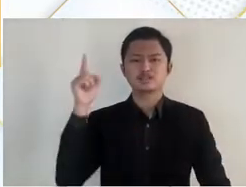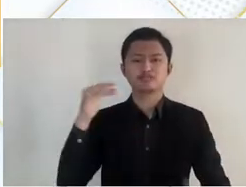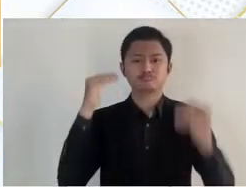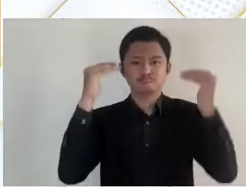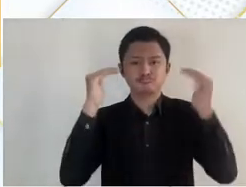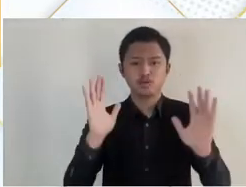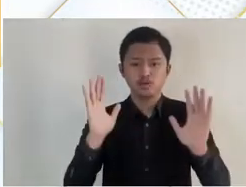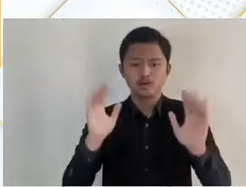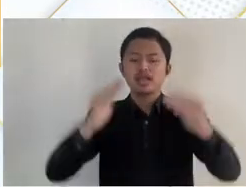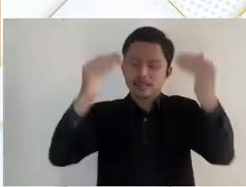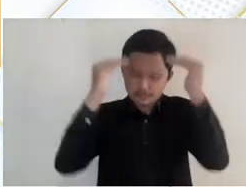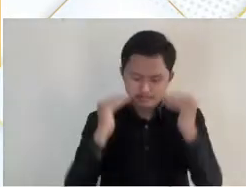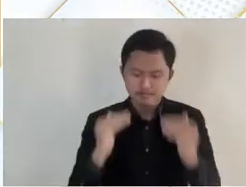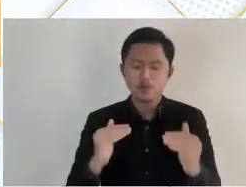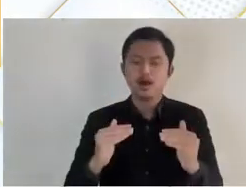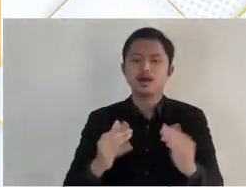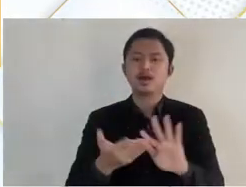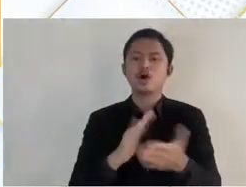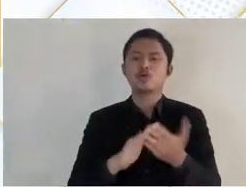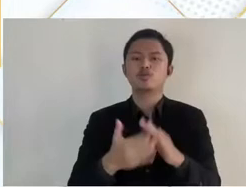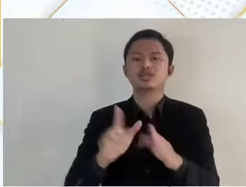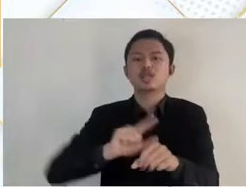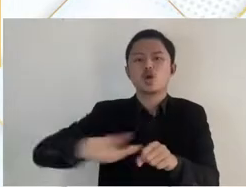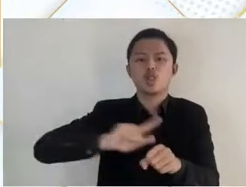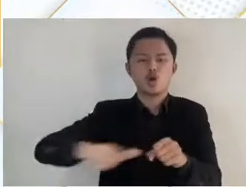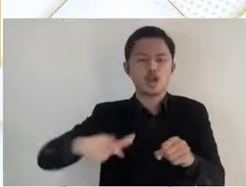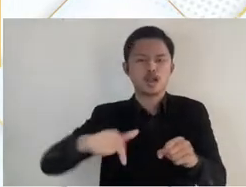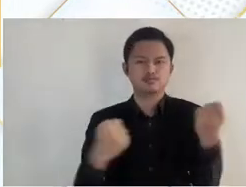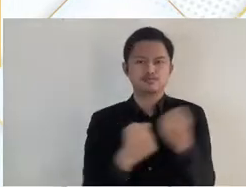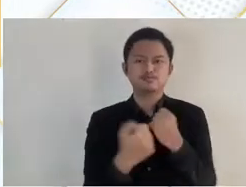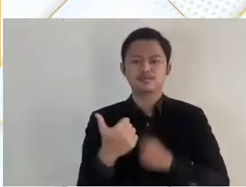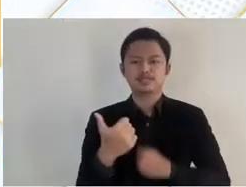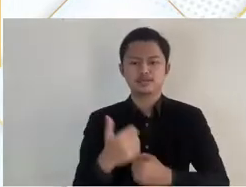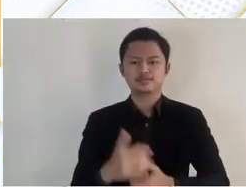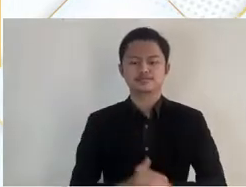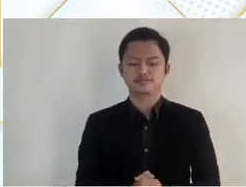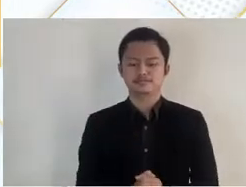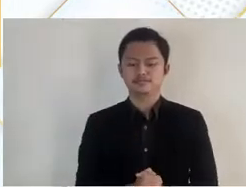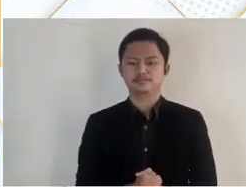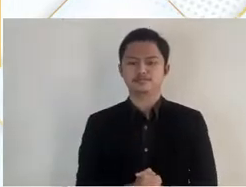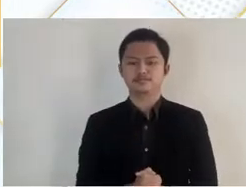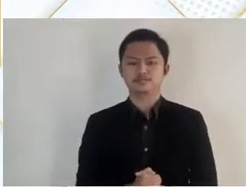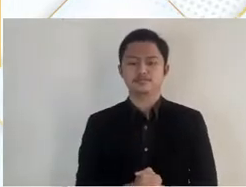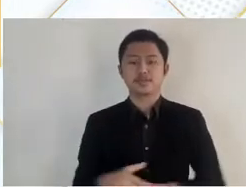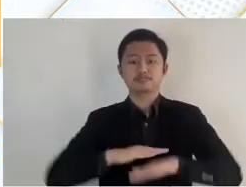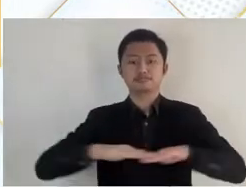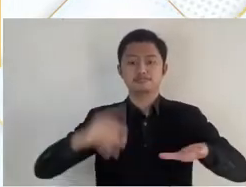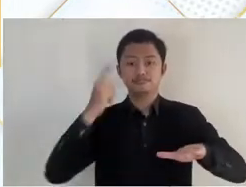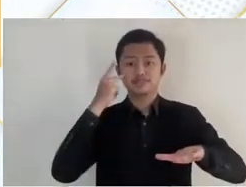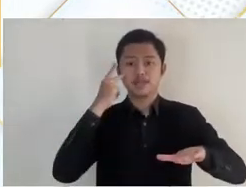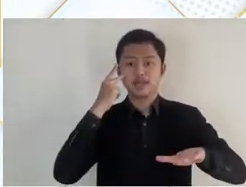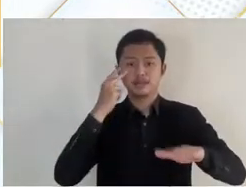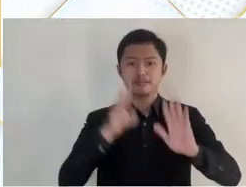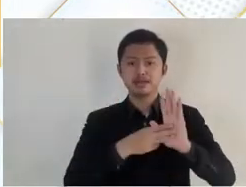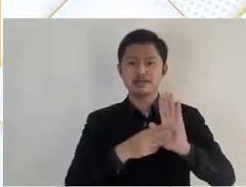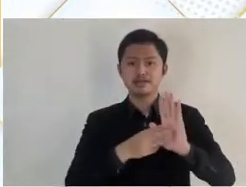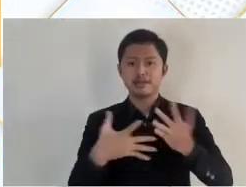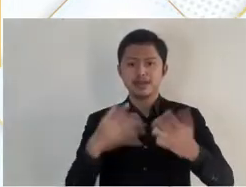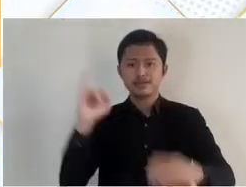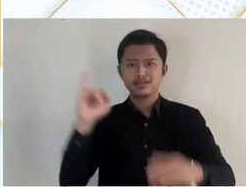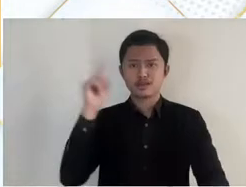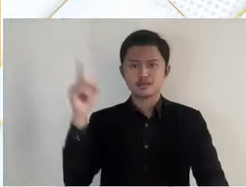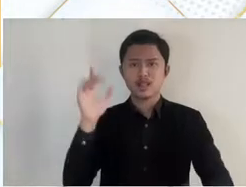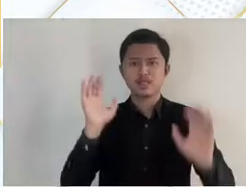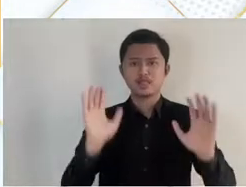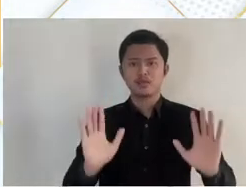the local and community levels. In other words, peacekeeping is not just an international obligation. It is